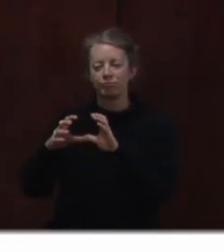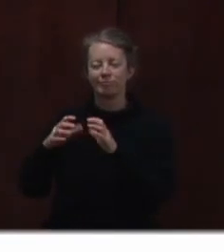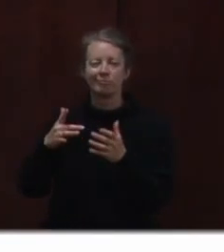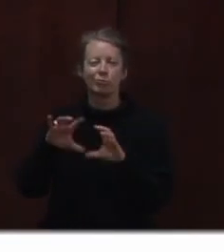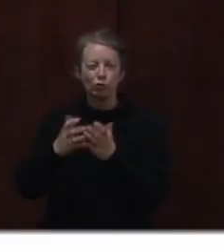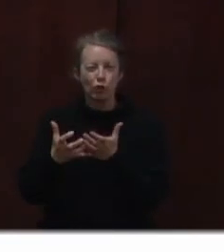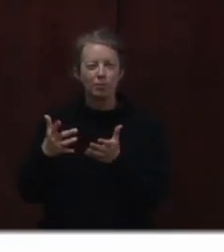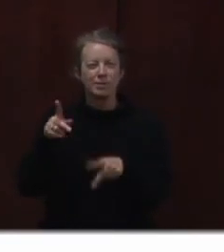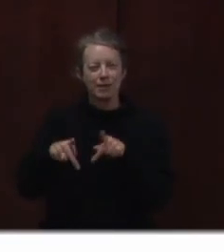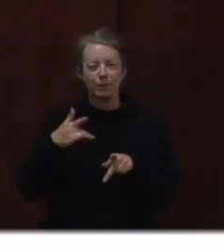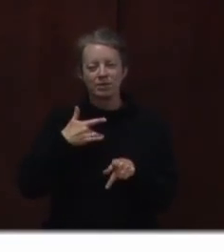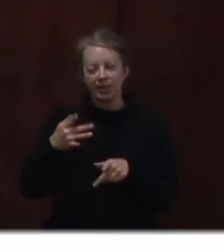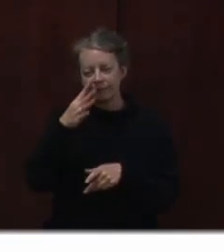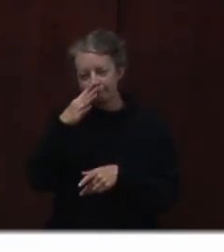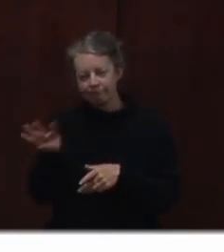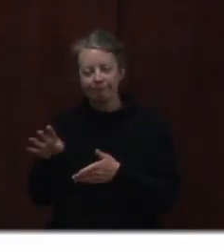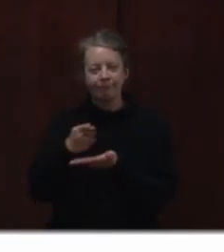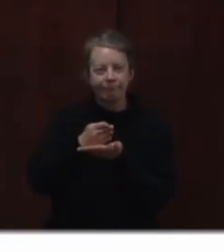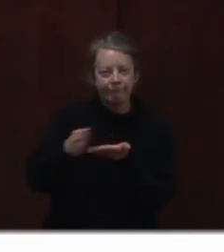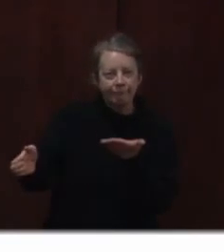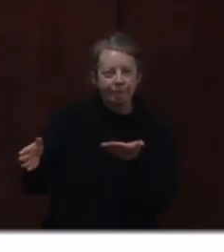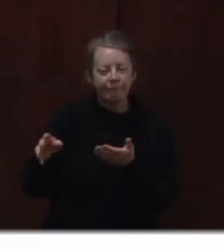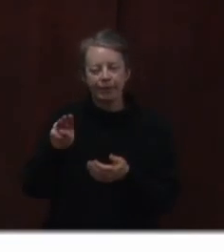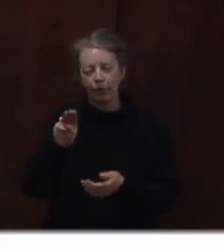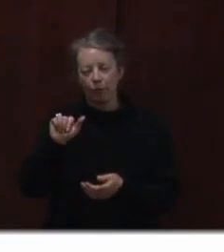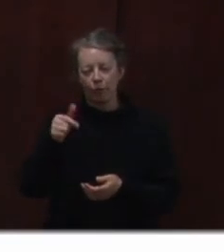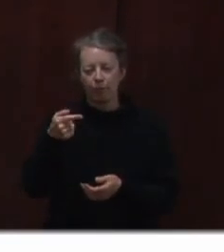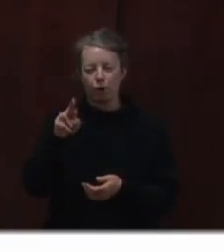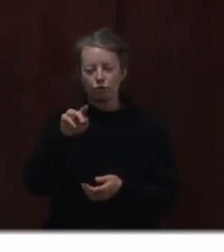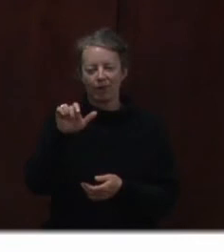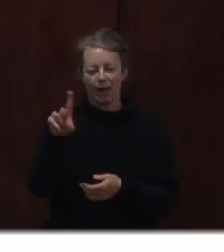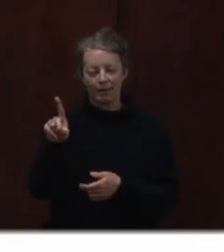Tridestone Missionary Baptist Church and